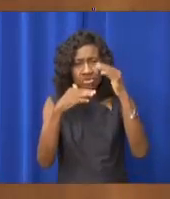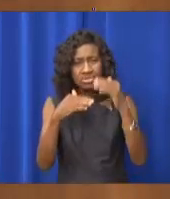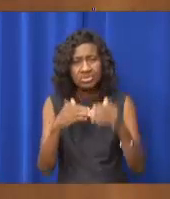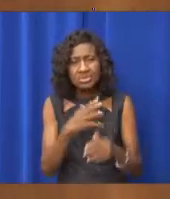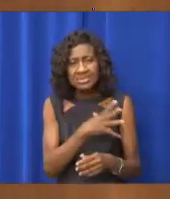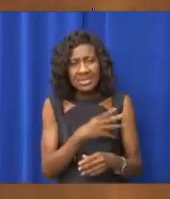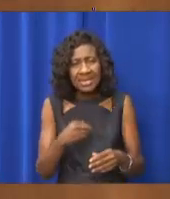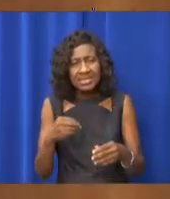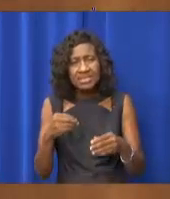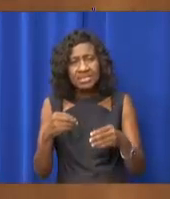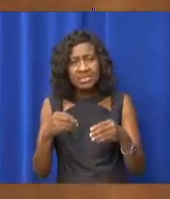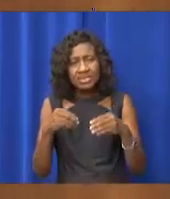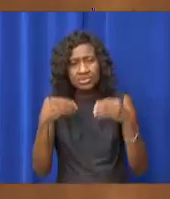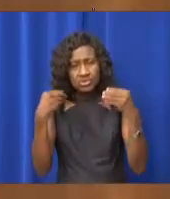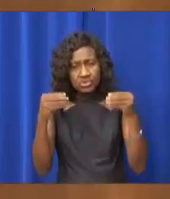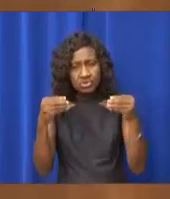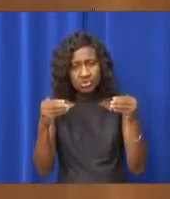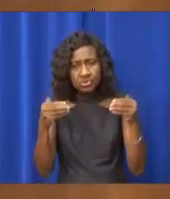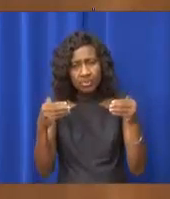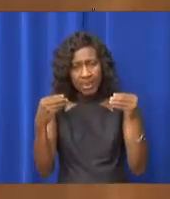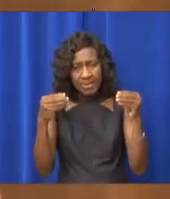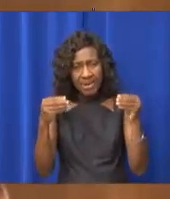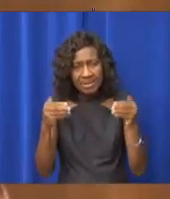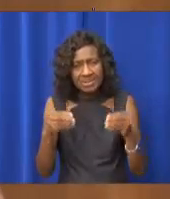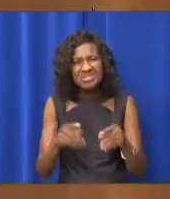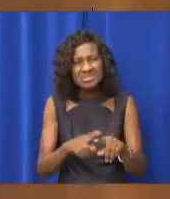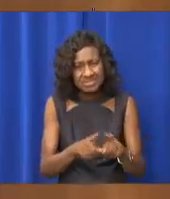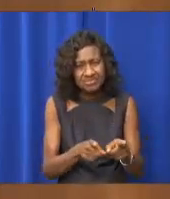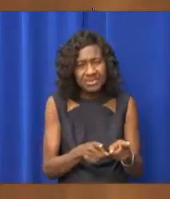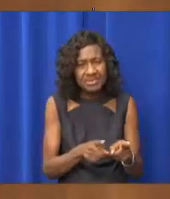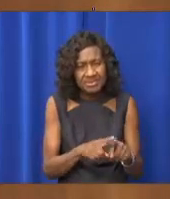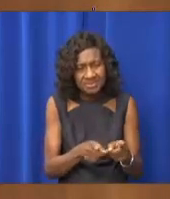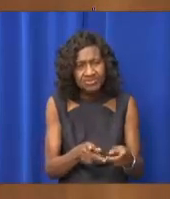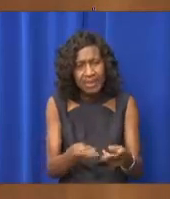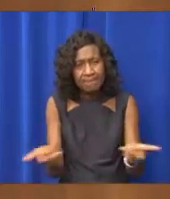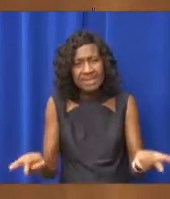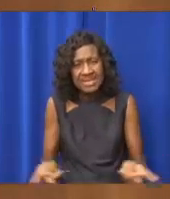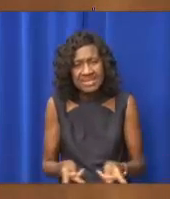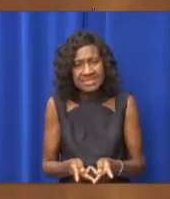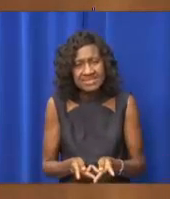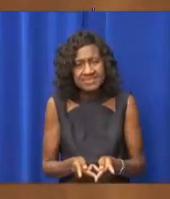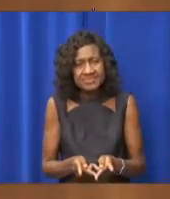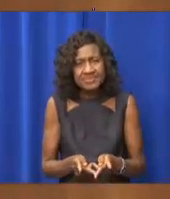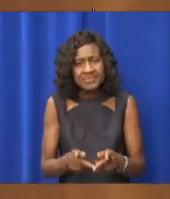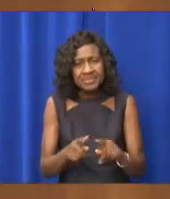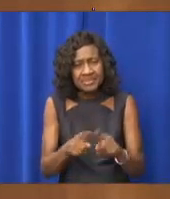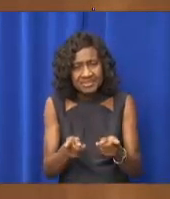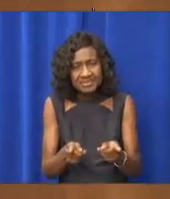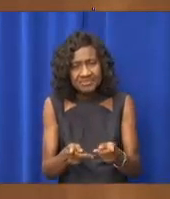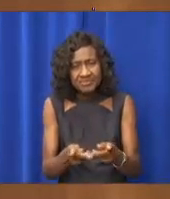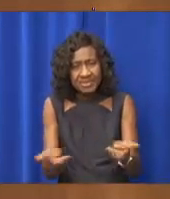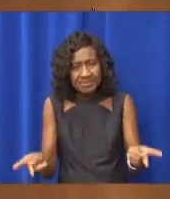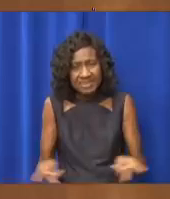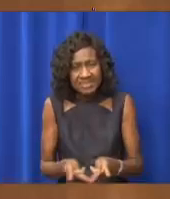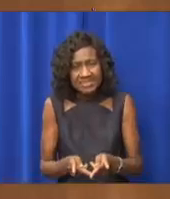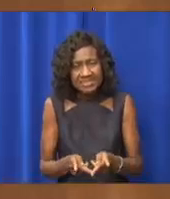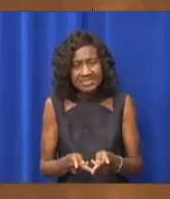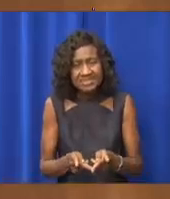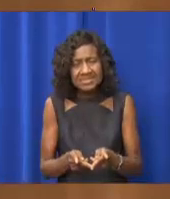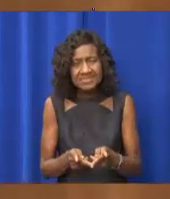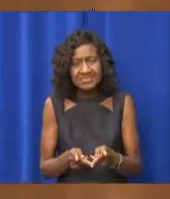supermarkets are all slightly different. There is a lot of guidance out there for each of the different industries, and the larger the organization, it's